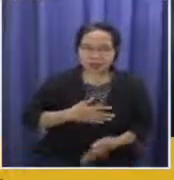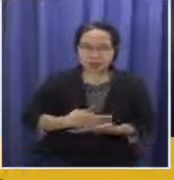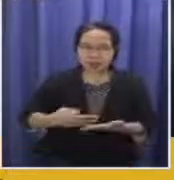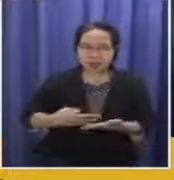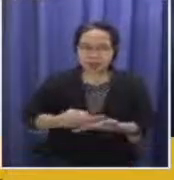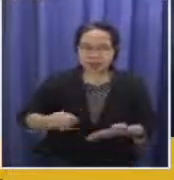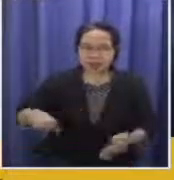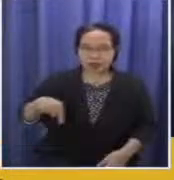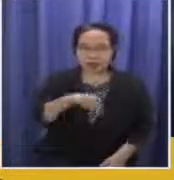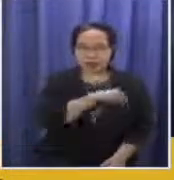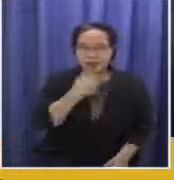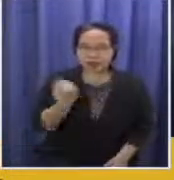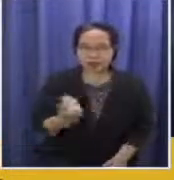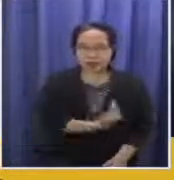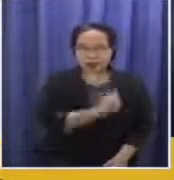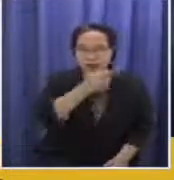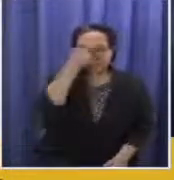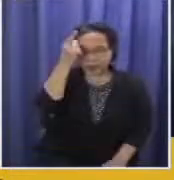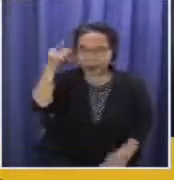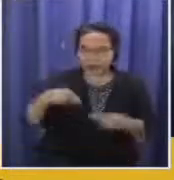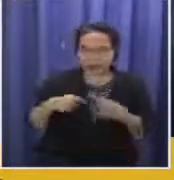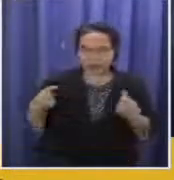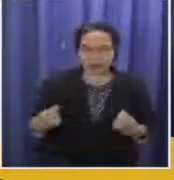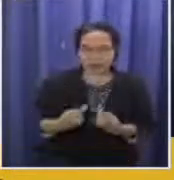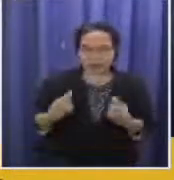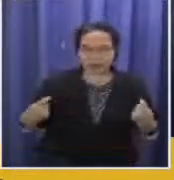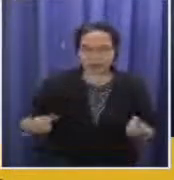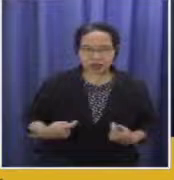forgive us our sins.